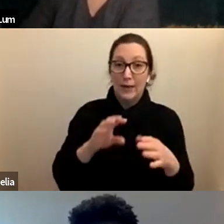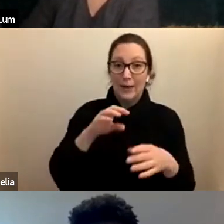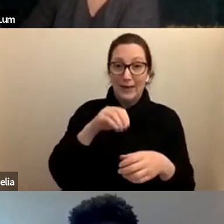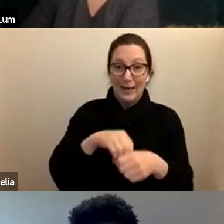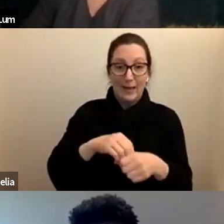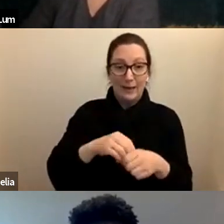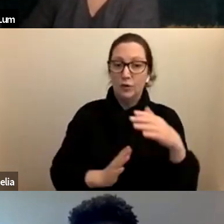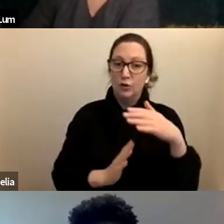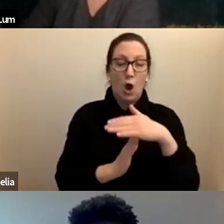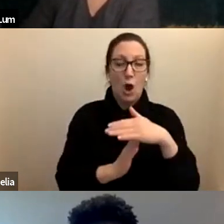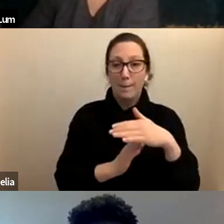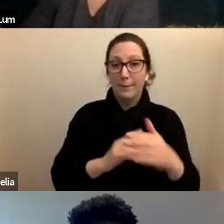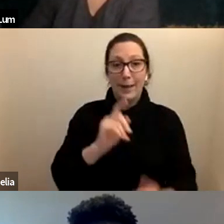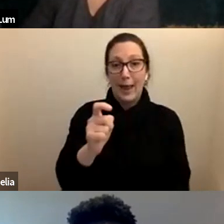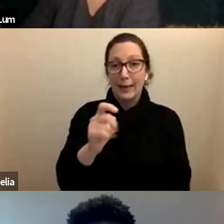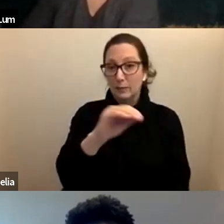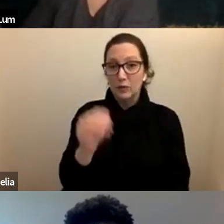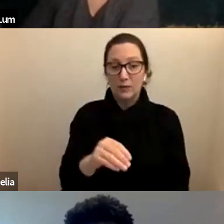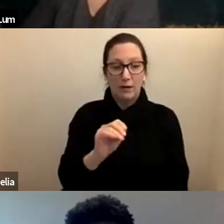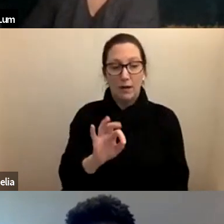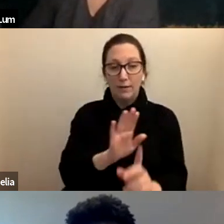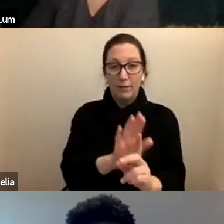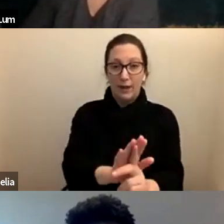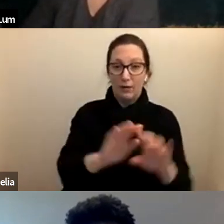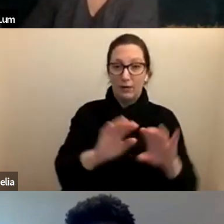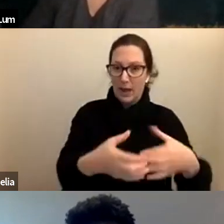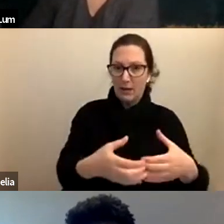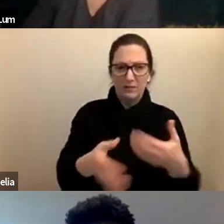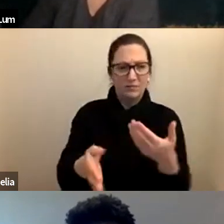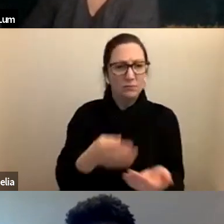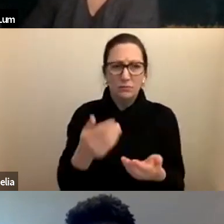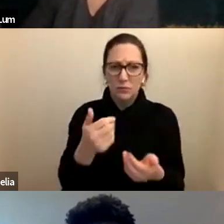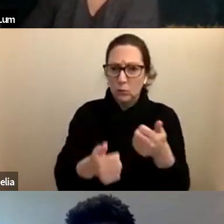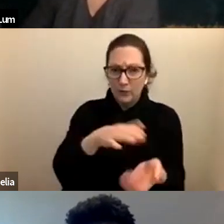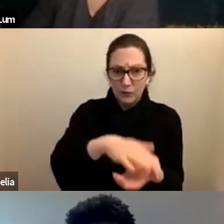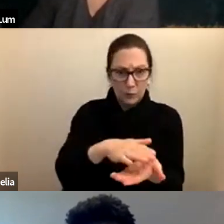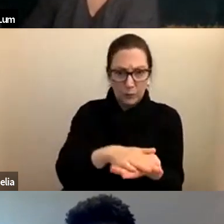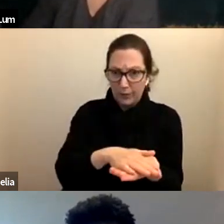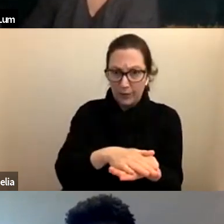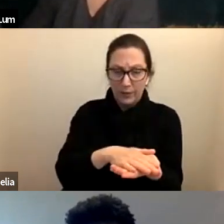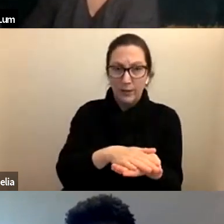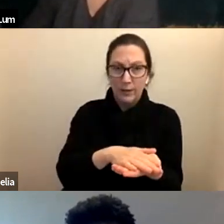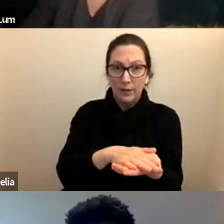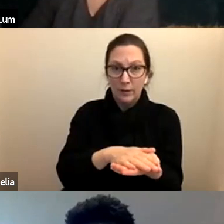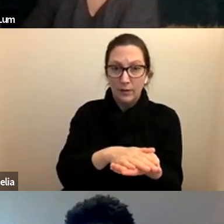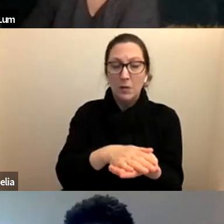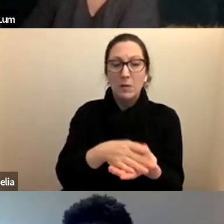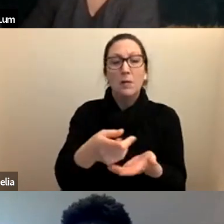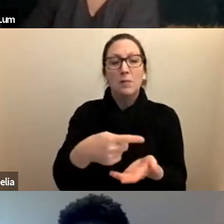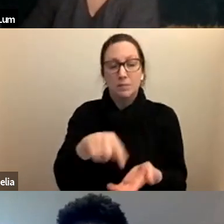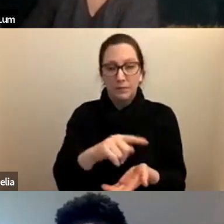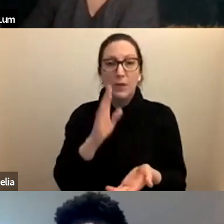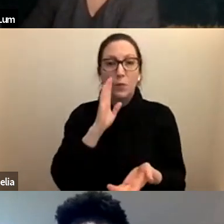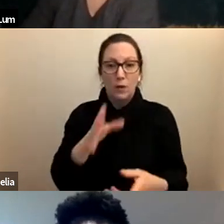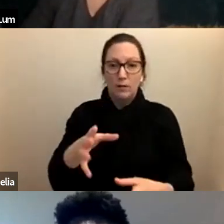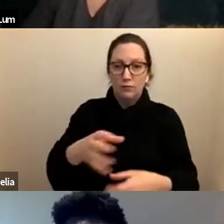their class, regardless of what school they attend, they would receive kind